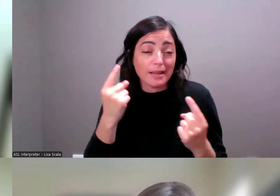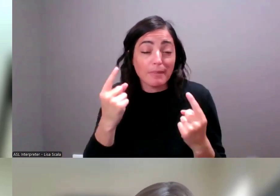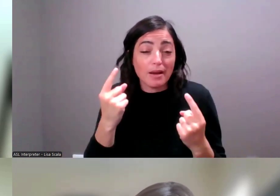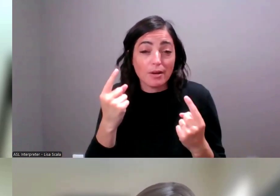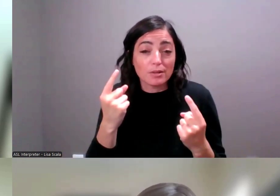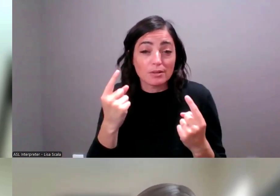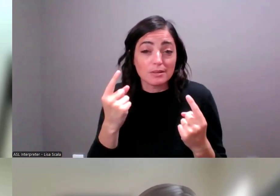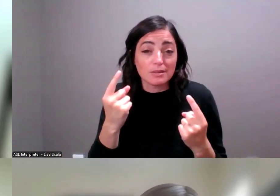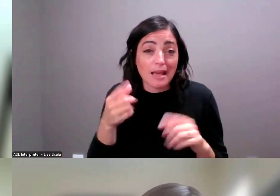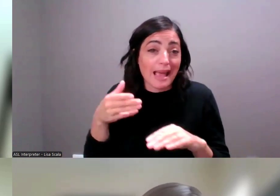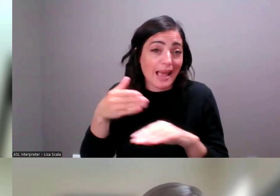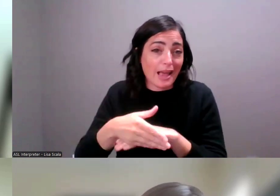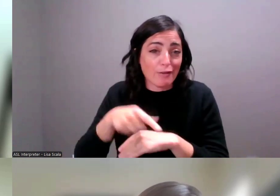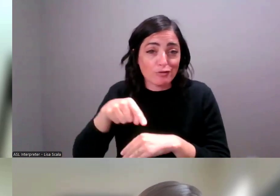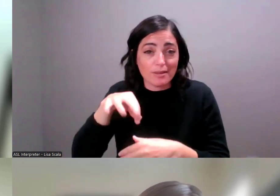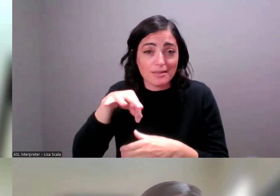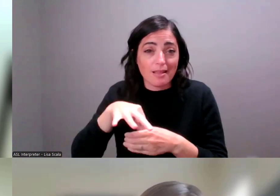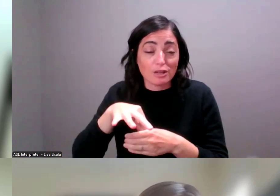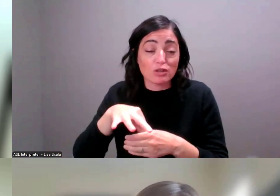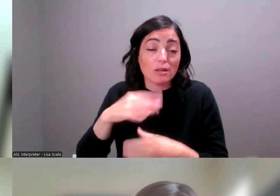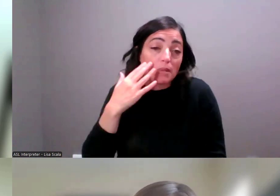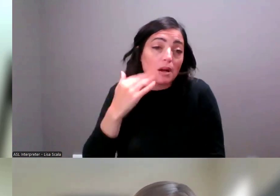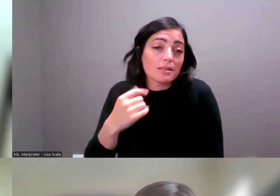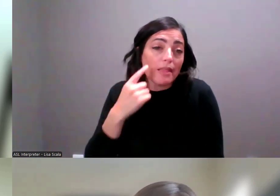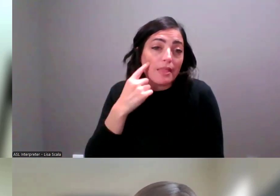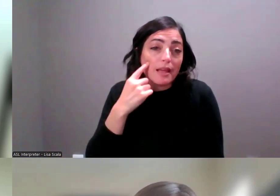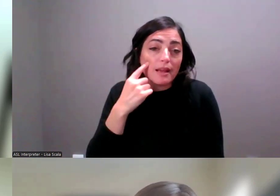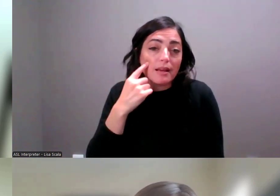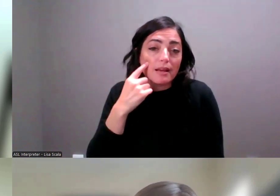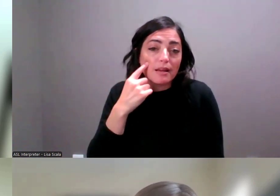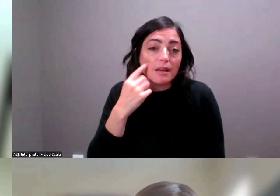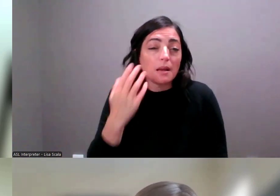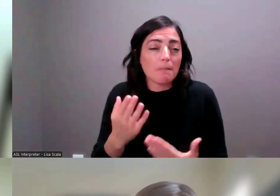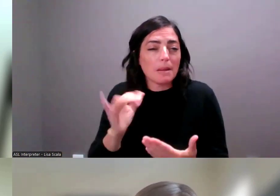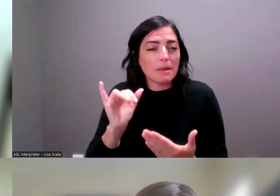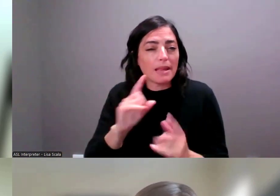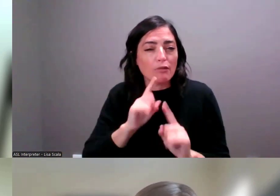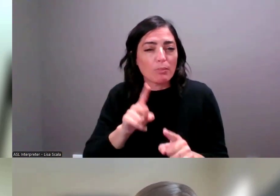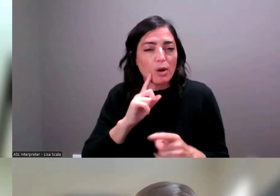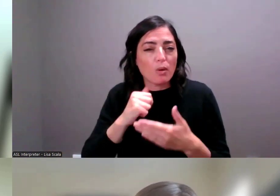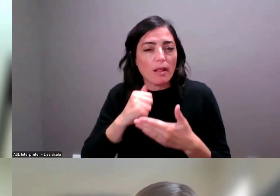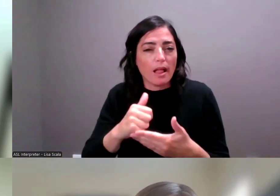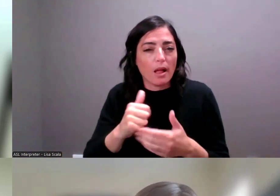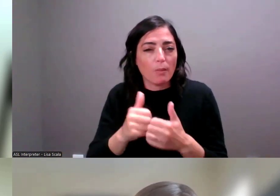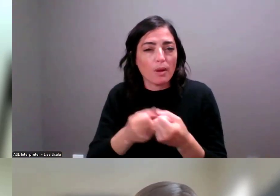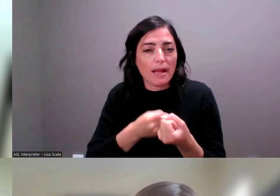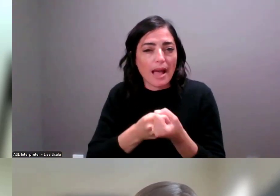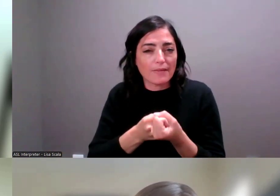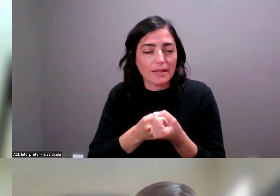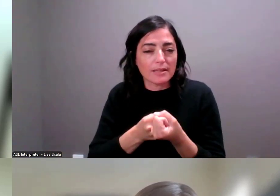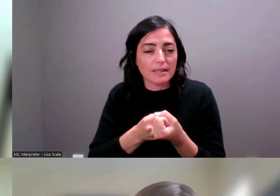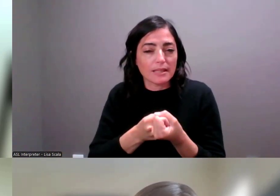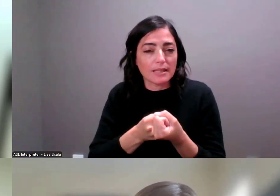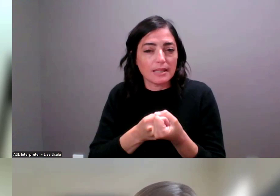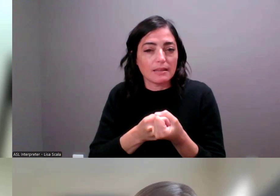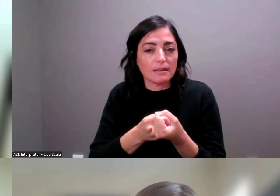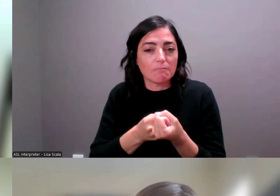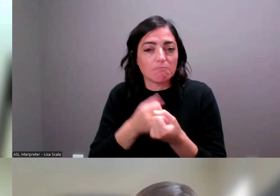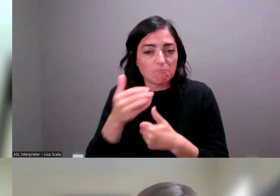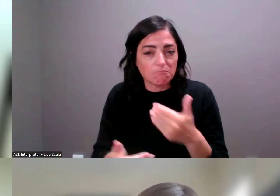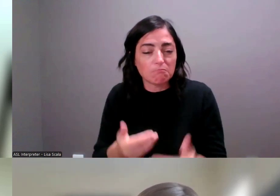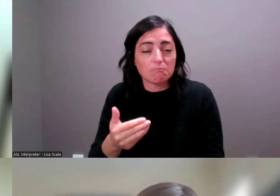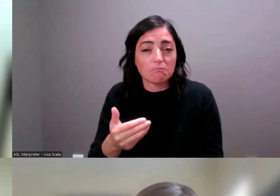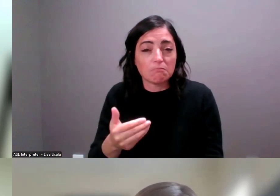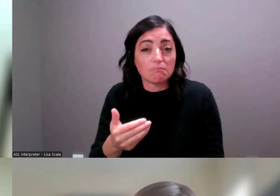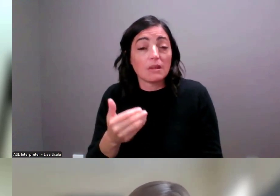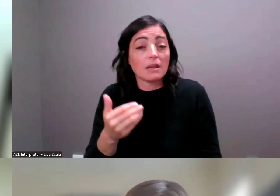about post this election, because I think that might help a lot with our advocacy. If